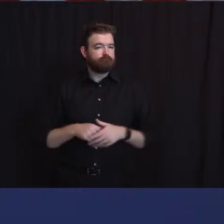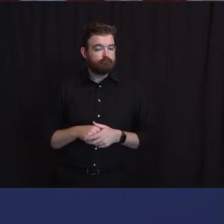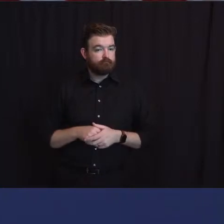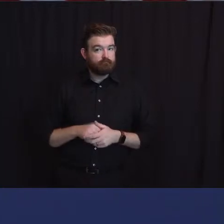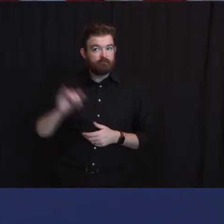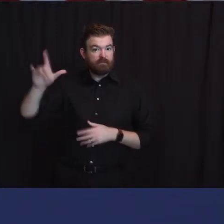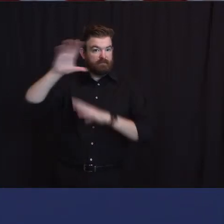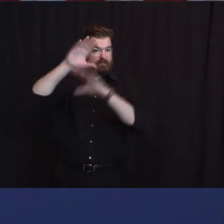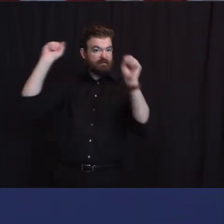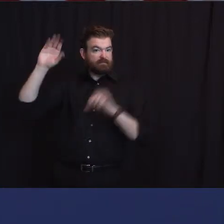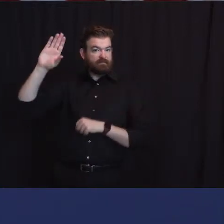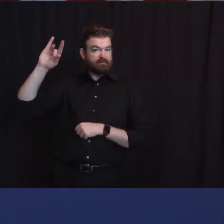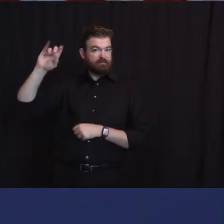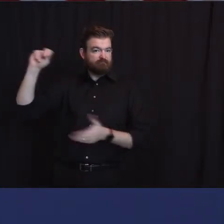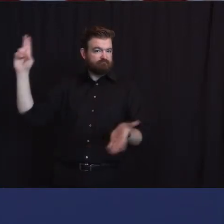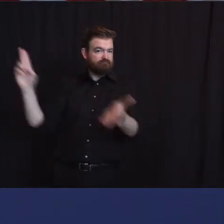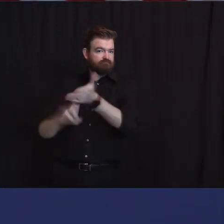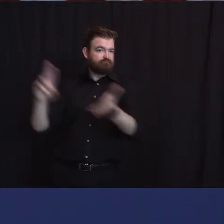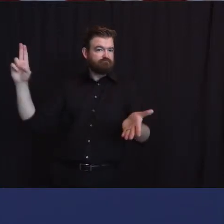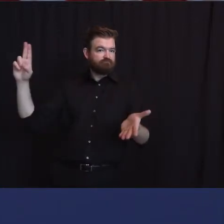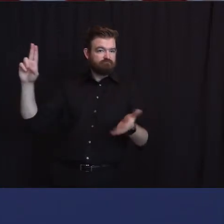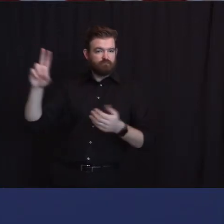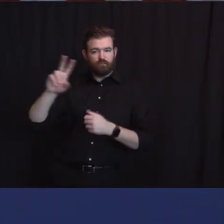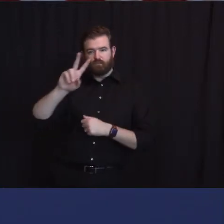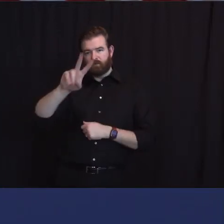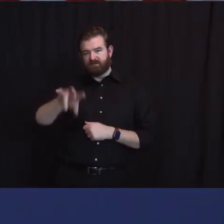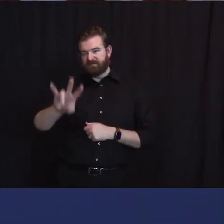of $2.76 billion.